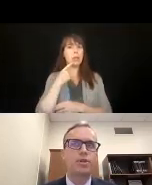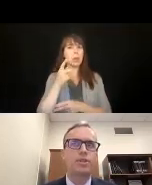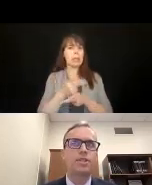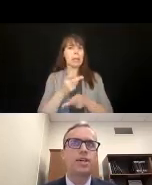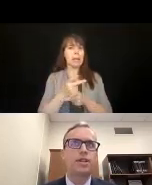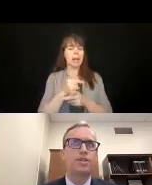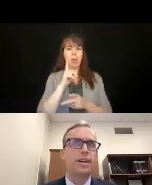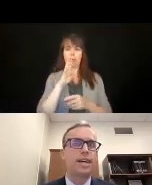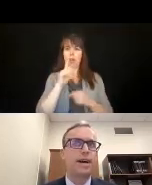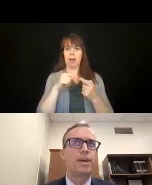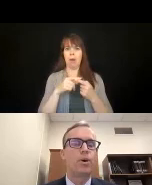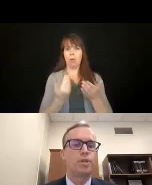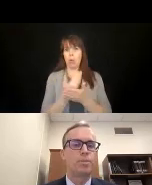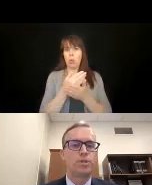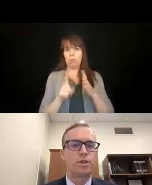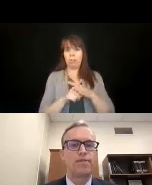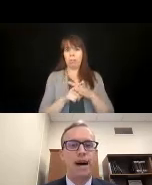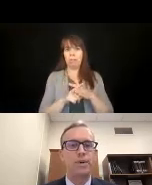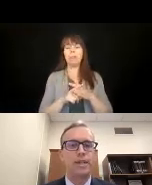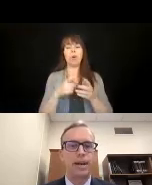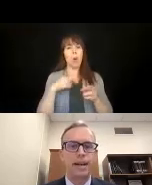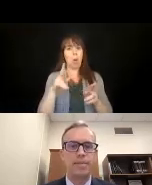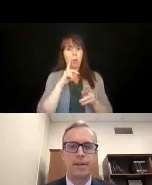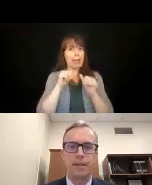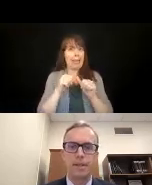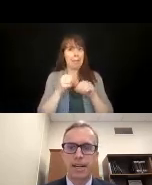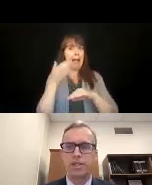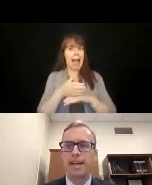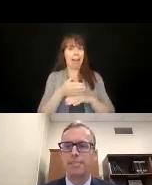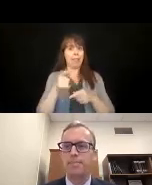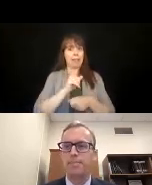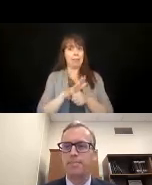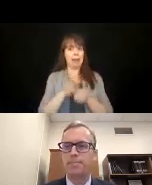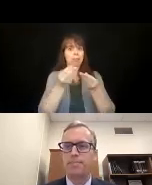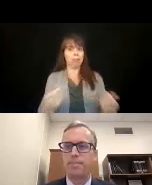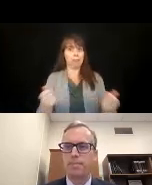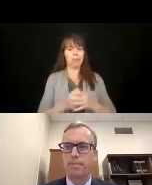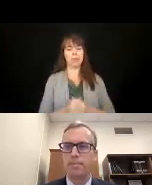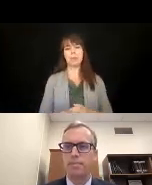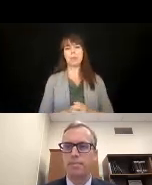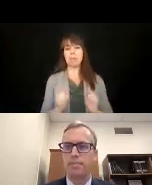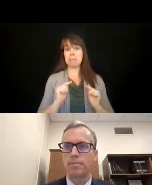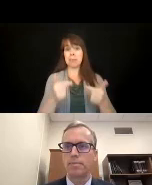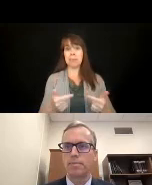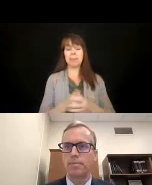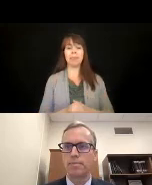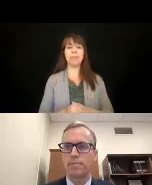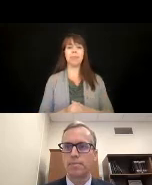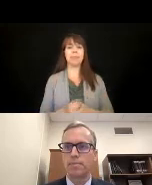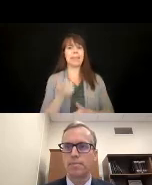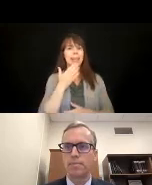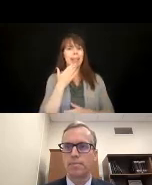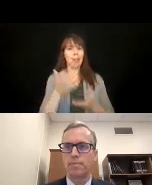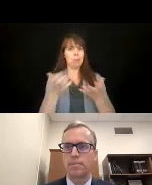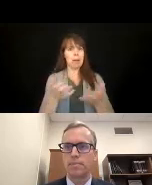that has emerged during and that we hope to preserve following the pandemic. Dr. Jank? Thank you very much. You